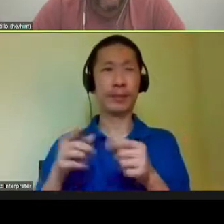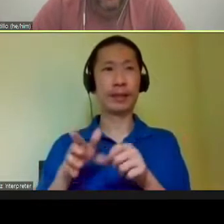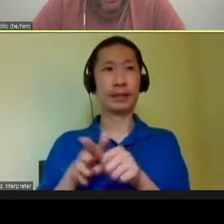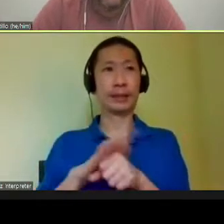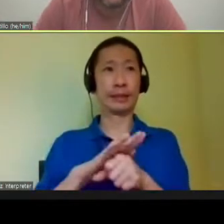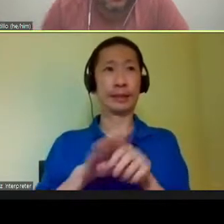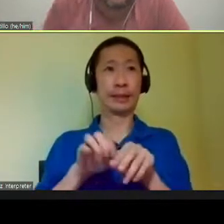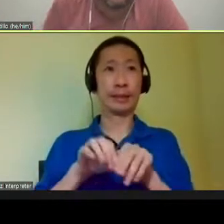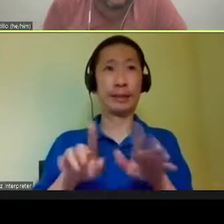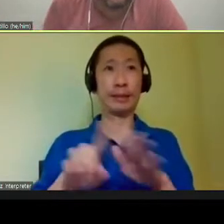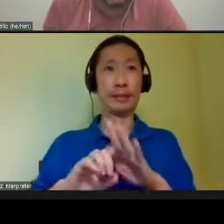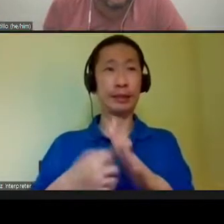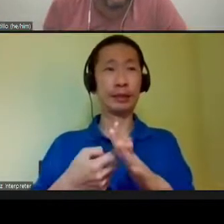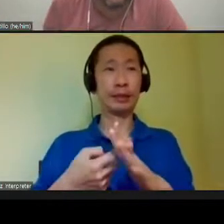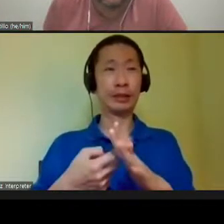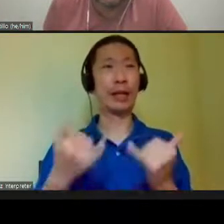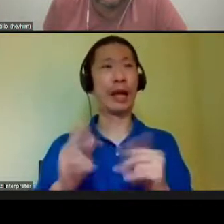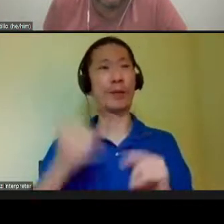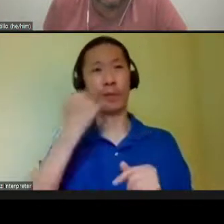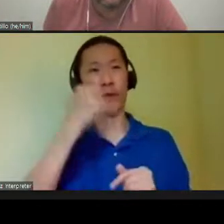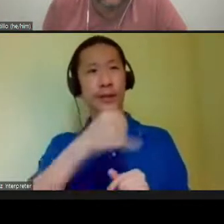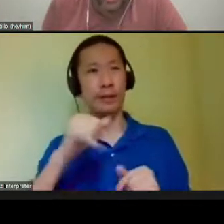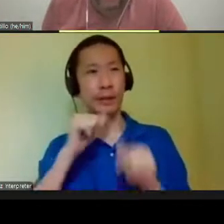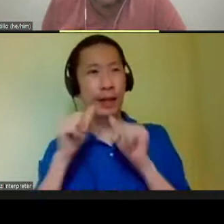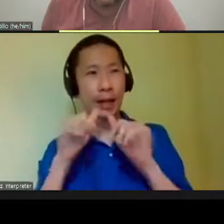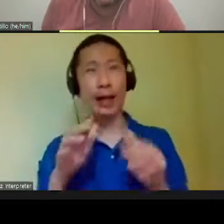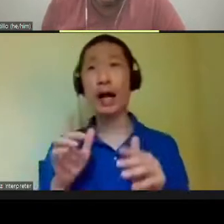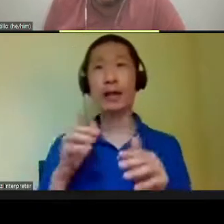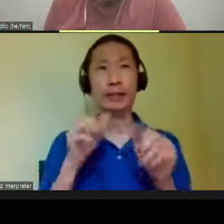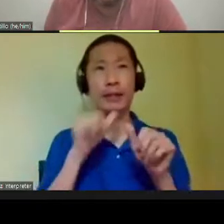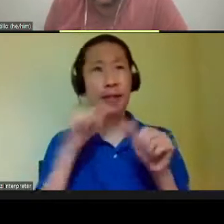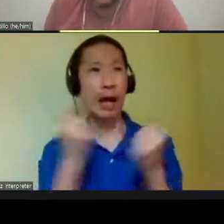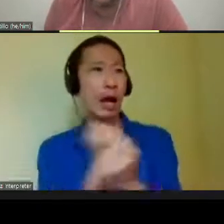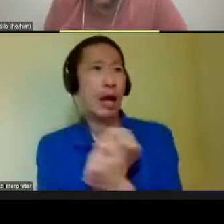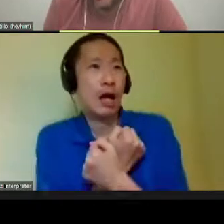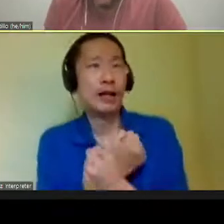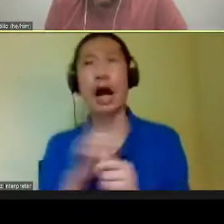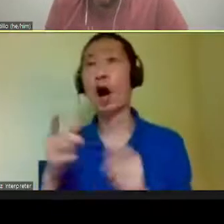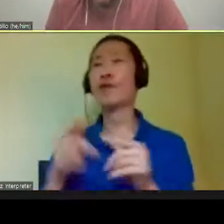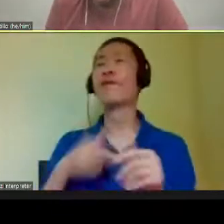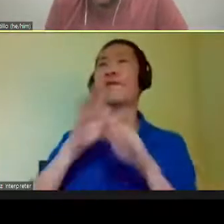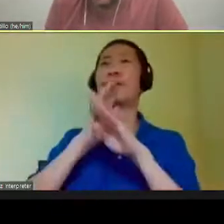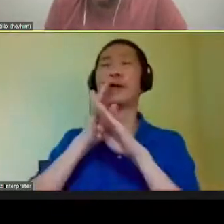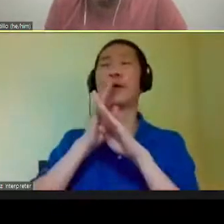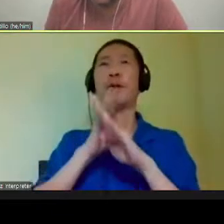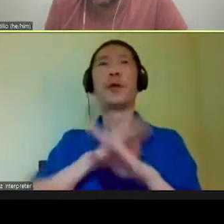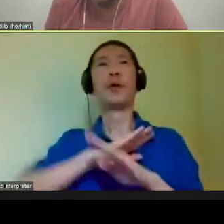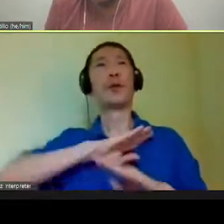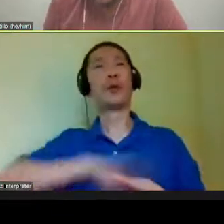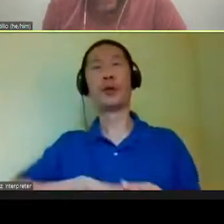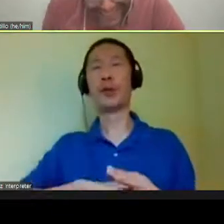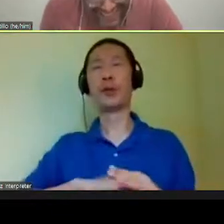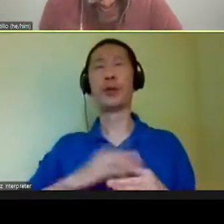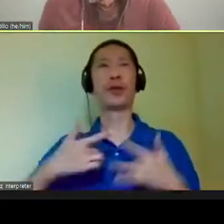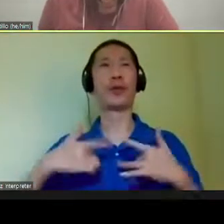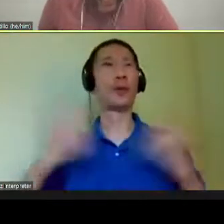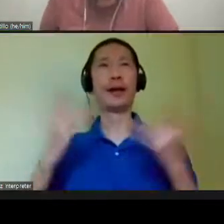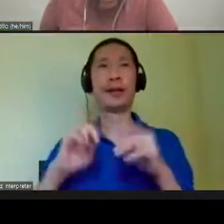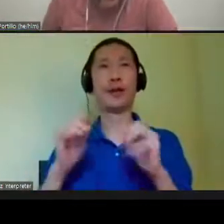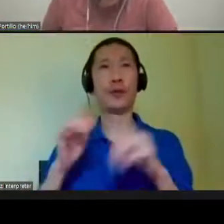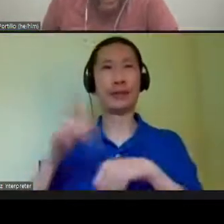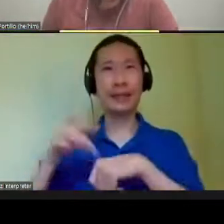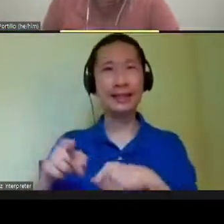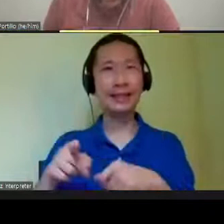started. You're living in bliss. It's always touching you. In some ways, yeah. Some of us are